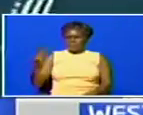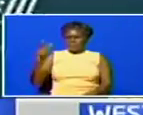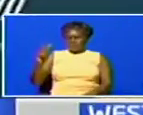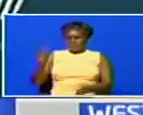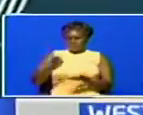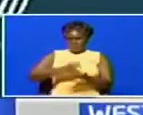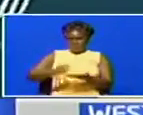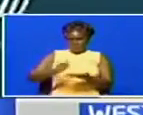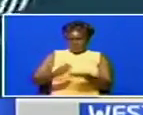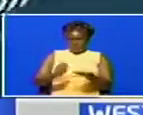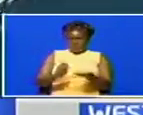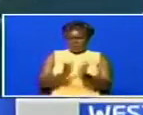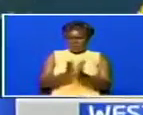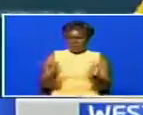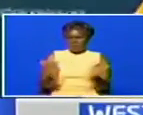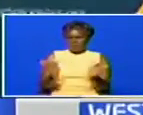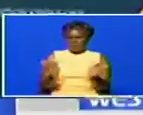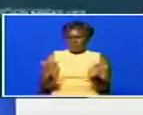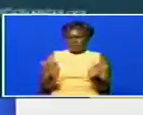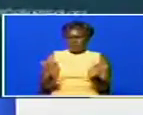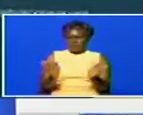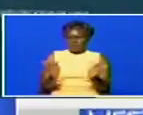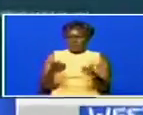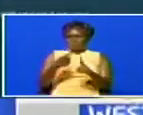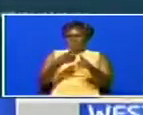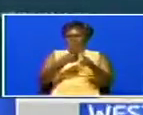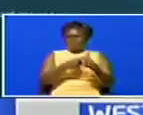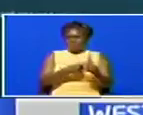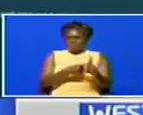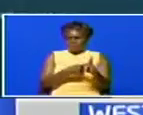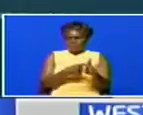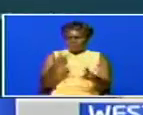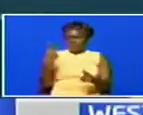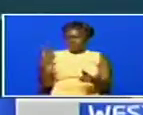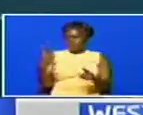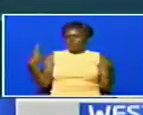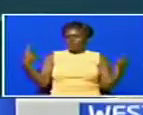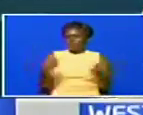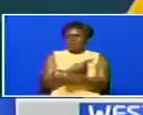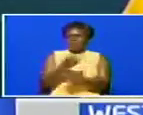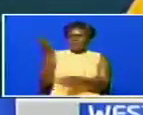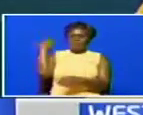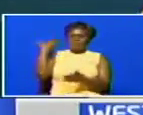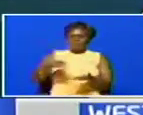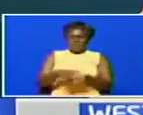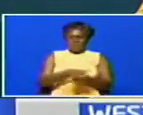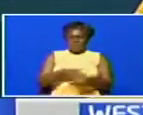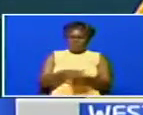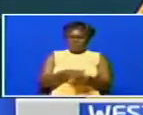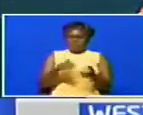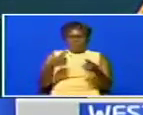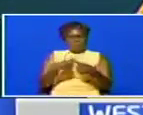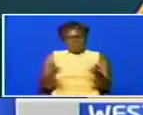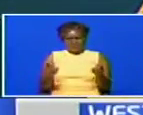Secretary Kerry and I come obviously from two different backgrounds, but